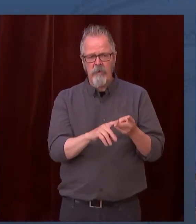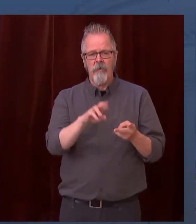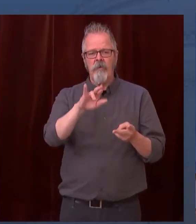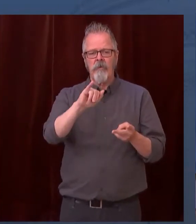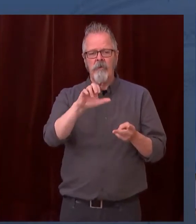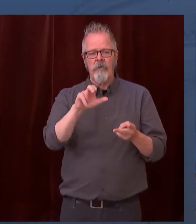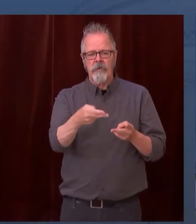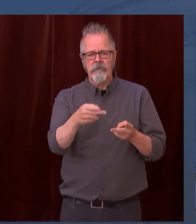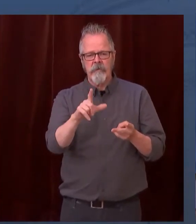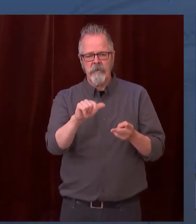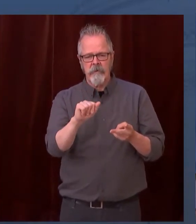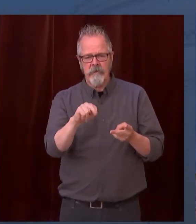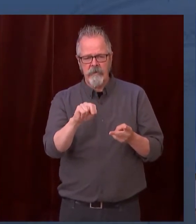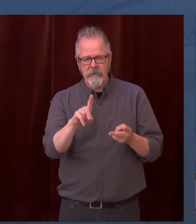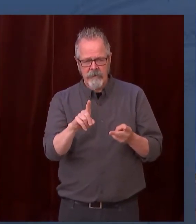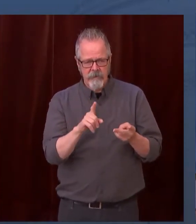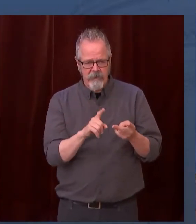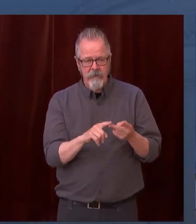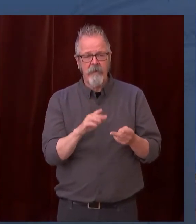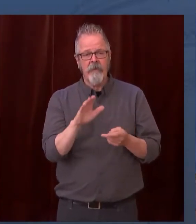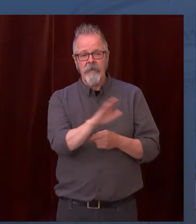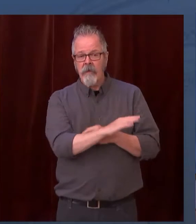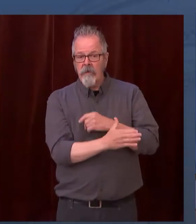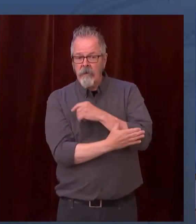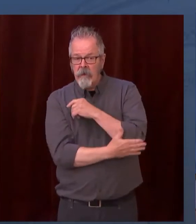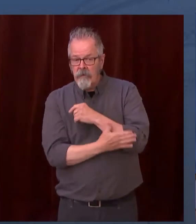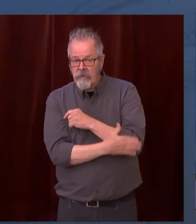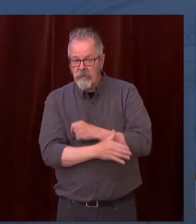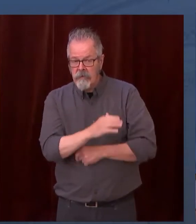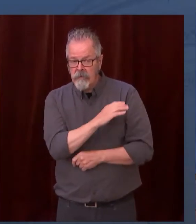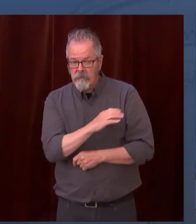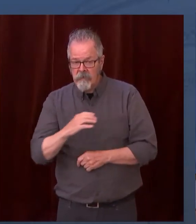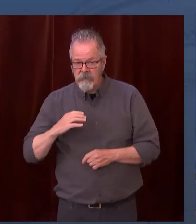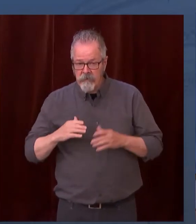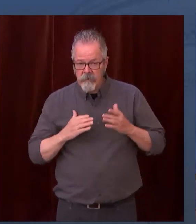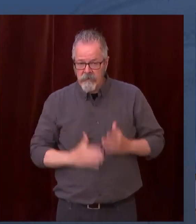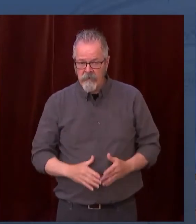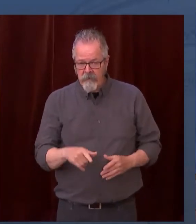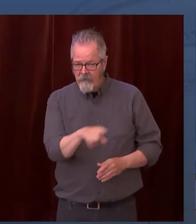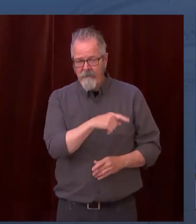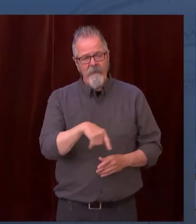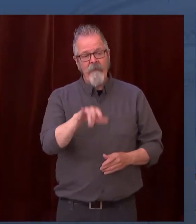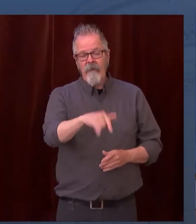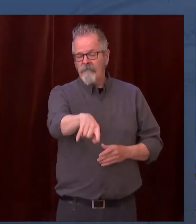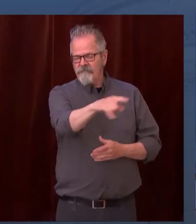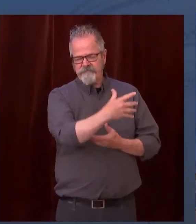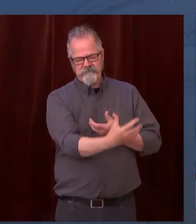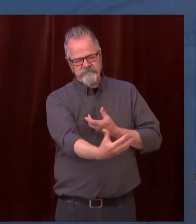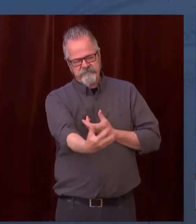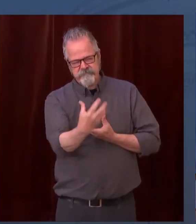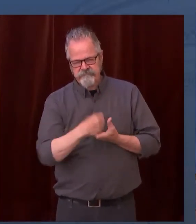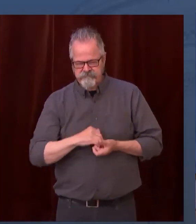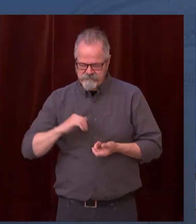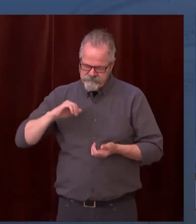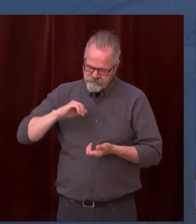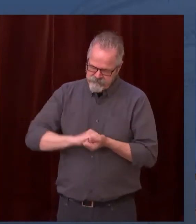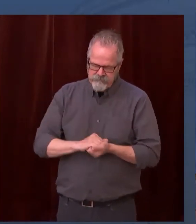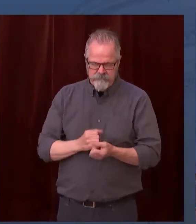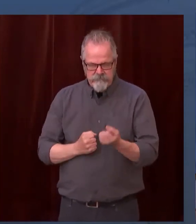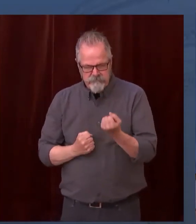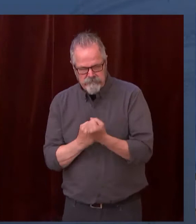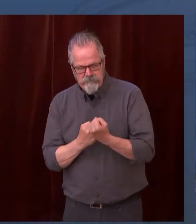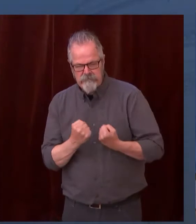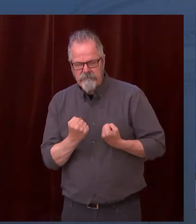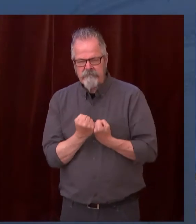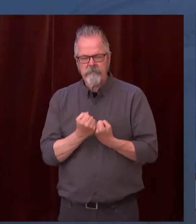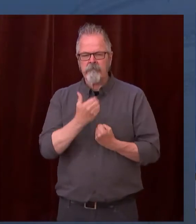supportive of an effort to encourage people to wear masks. And so I appreciate their leadership as well. That's really good news. So we're going to keep up